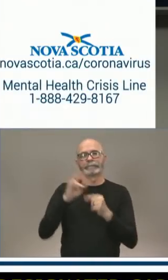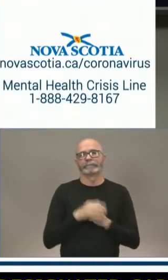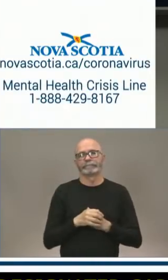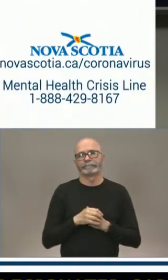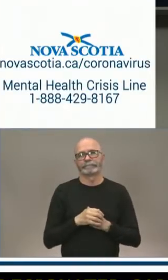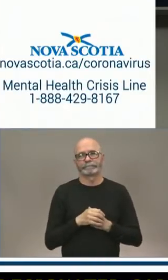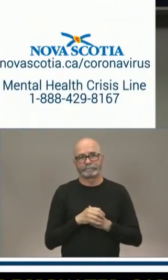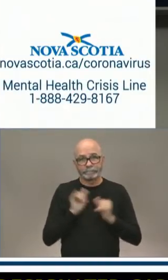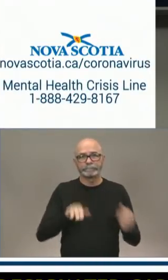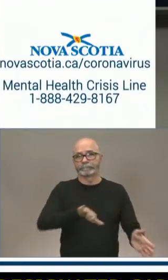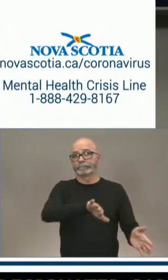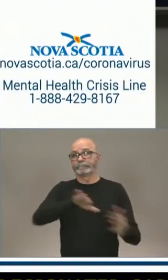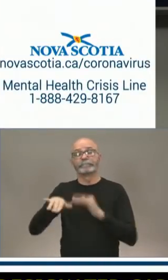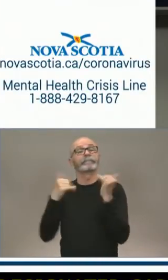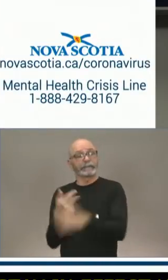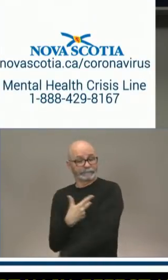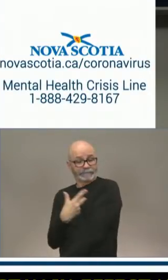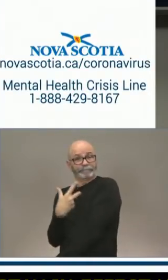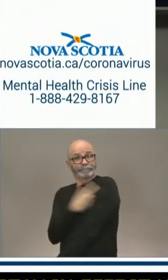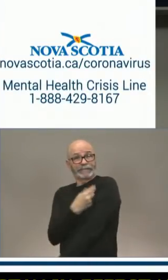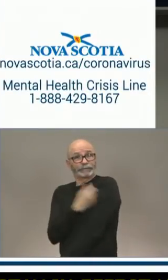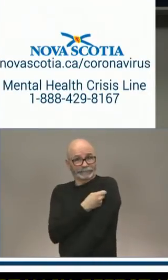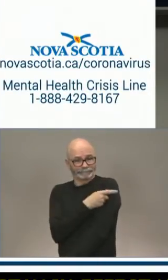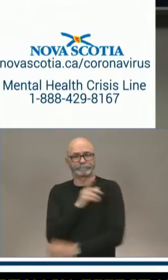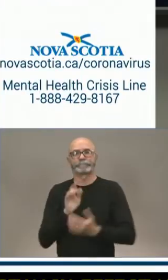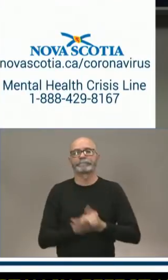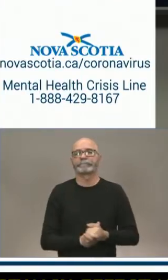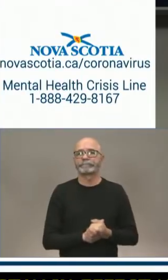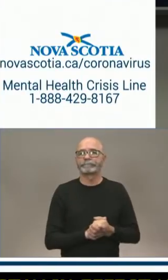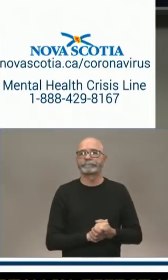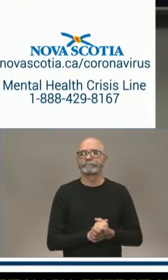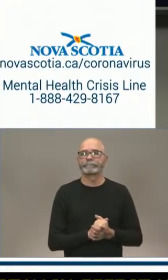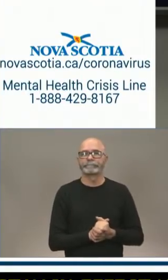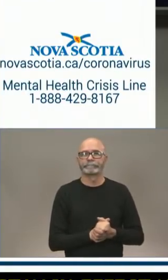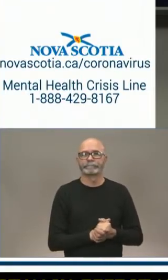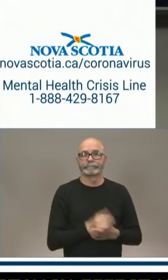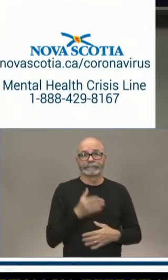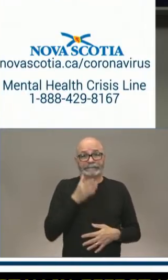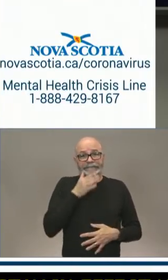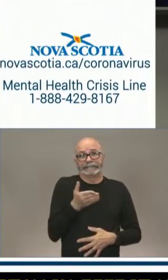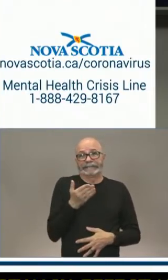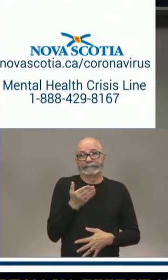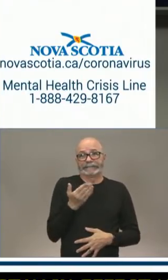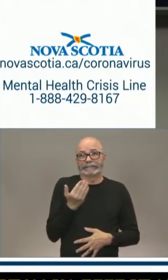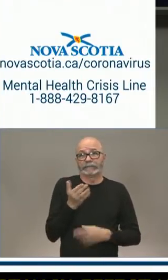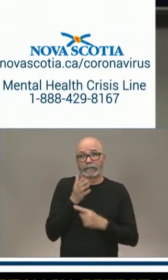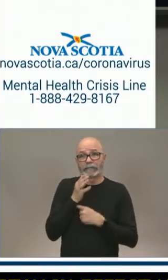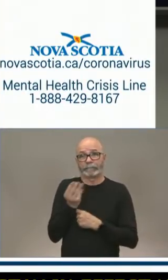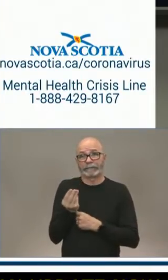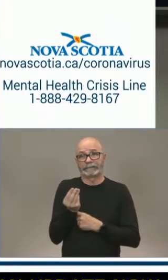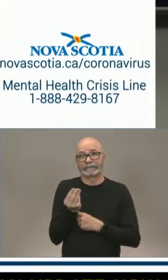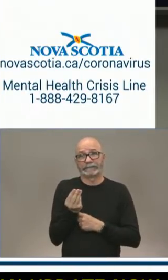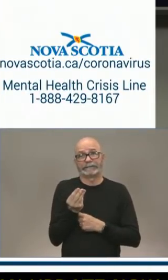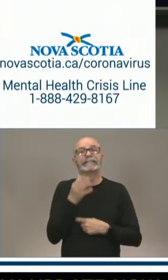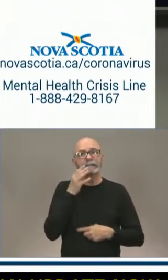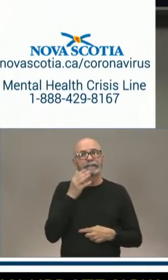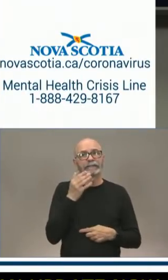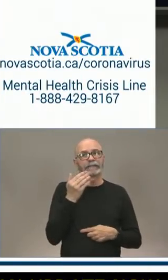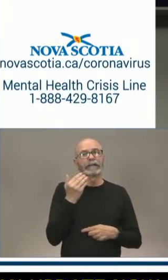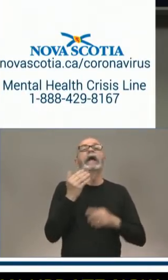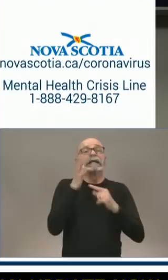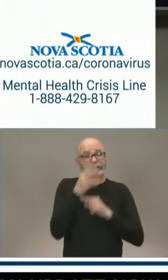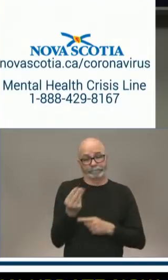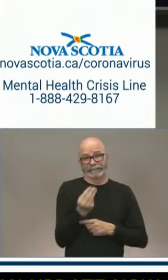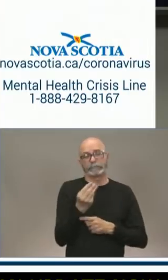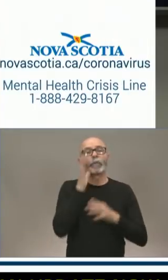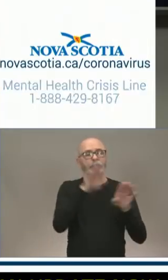with several key developments. On Monday, we opened our community clinics for online and phone booking.